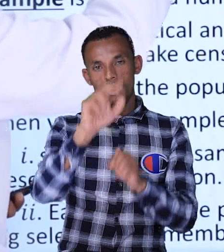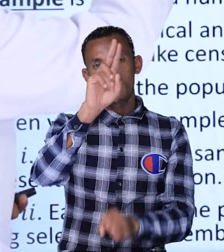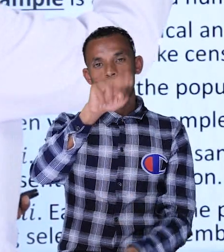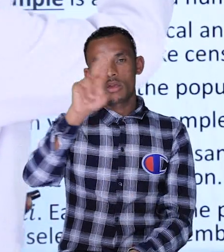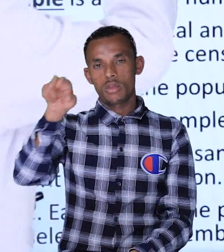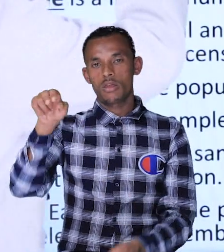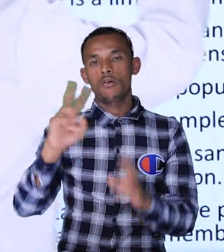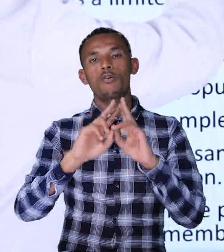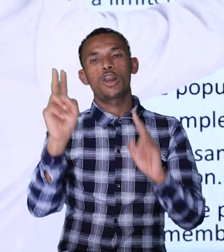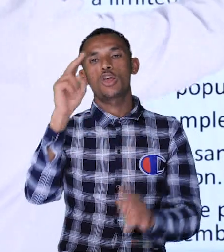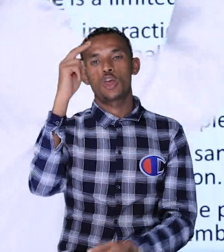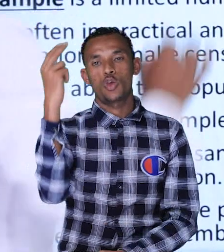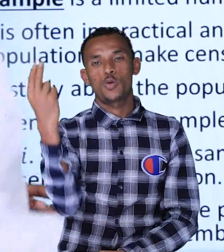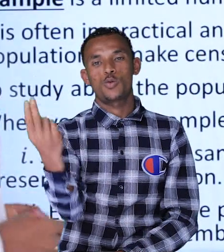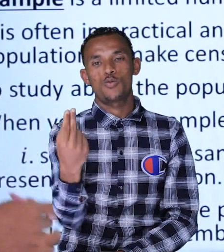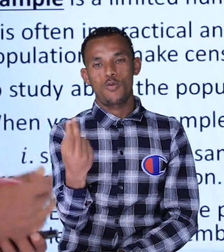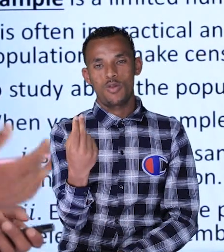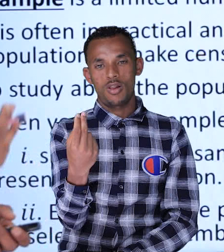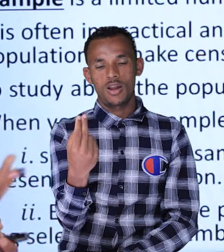statistics is